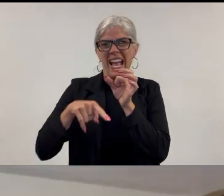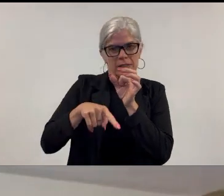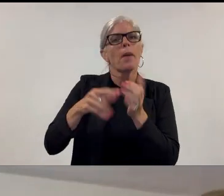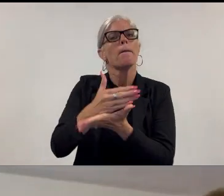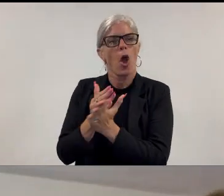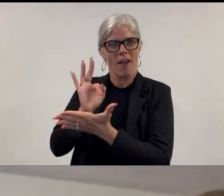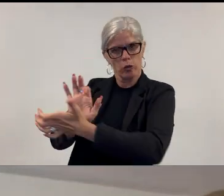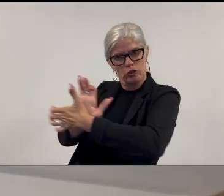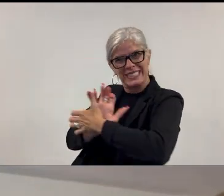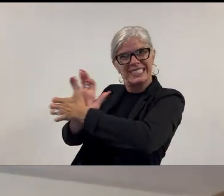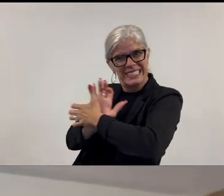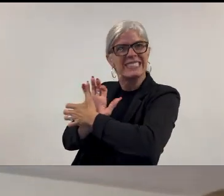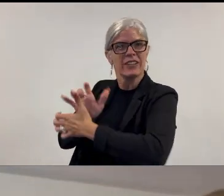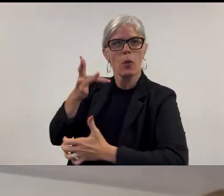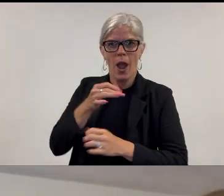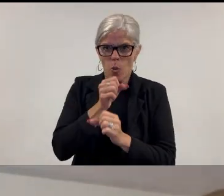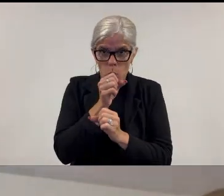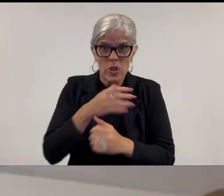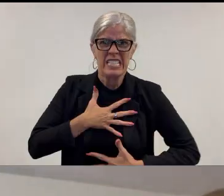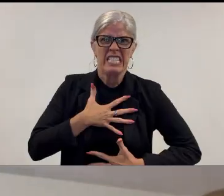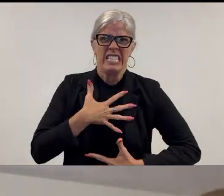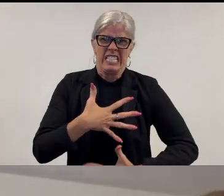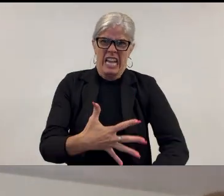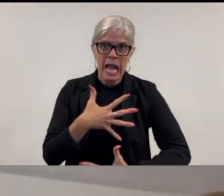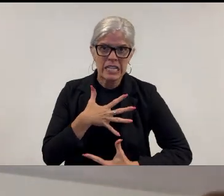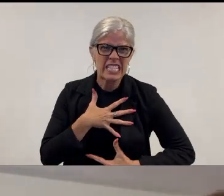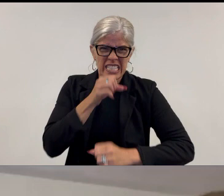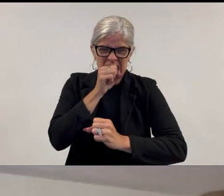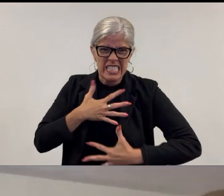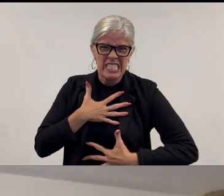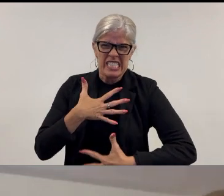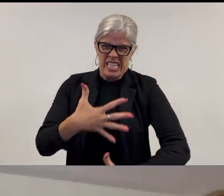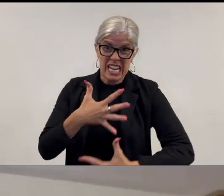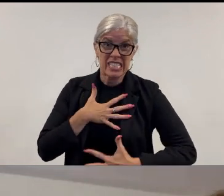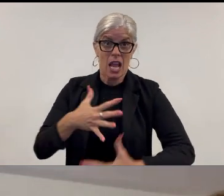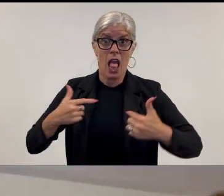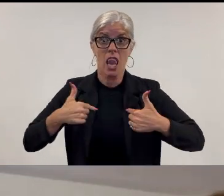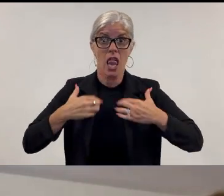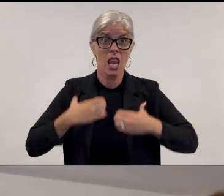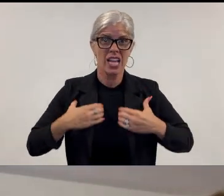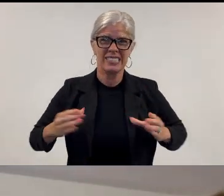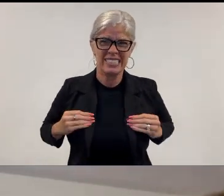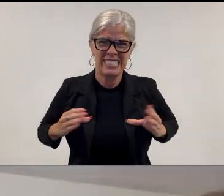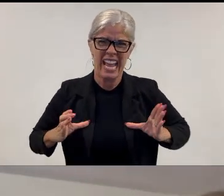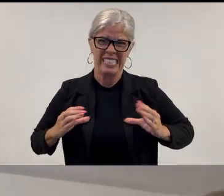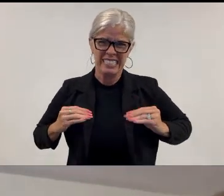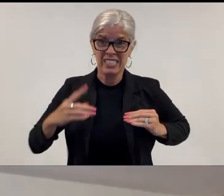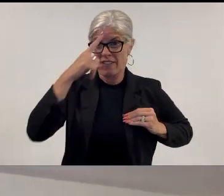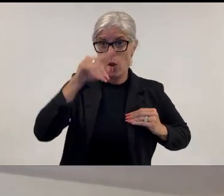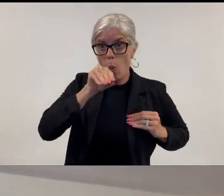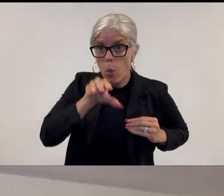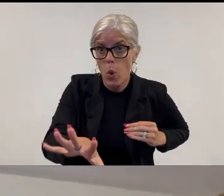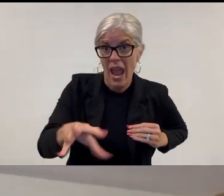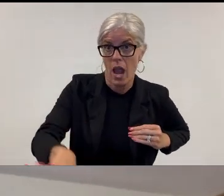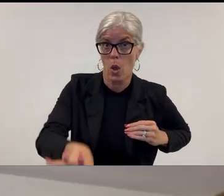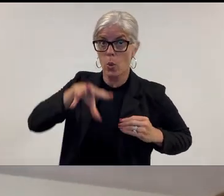training, strengthening your respiratory muscles, your expiratory and inspiratory muscles. And resistive